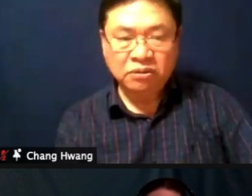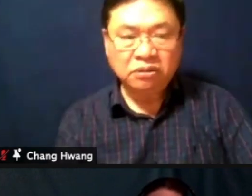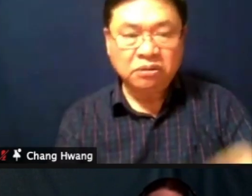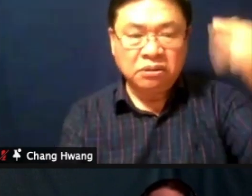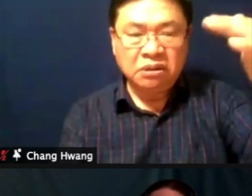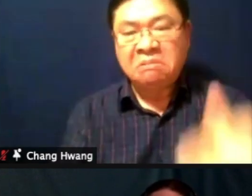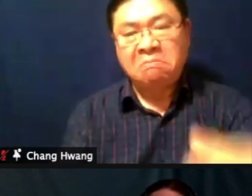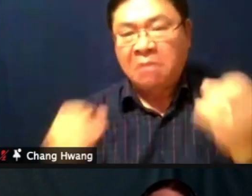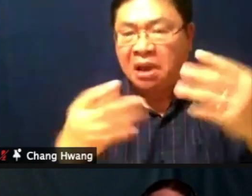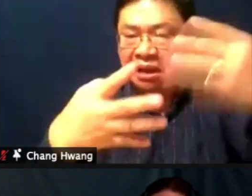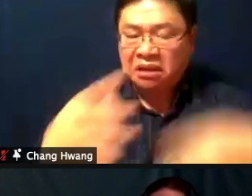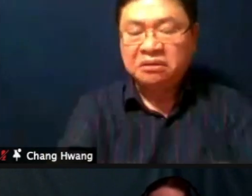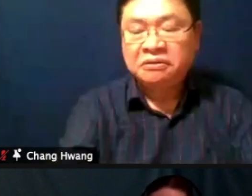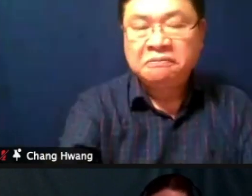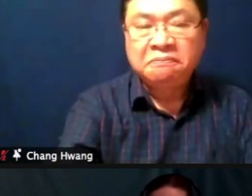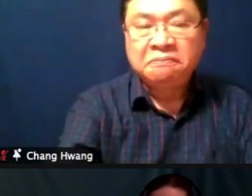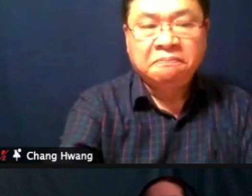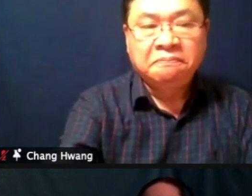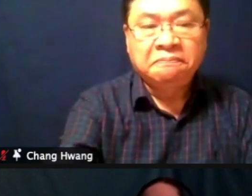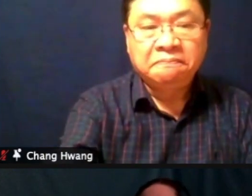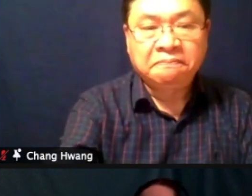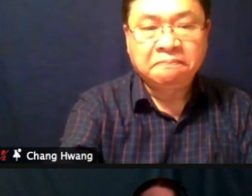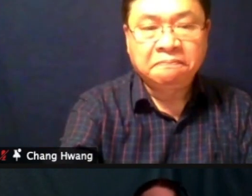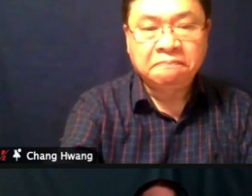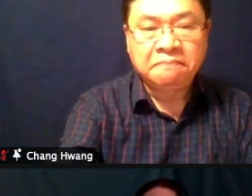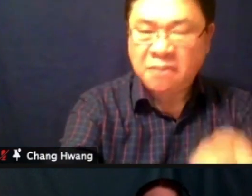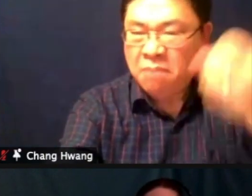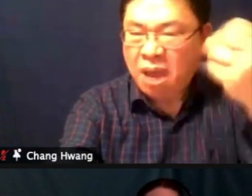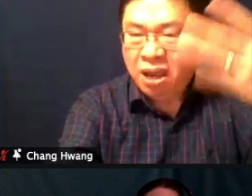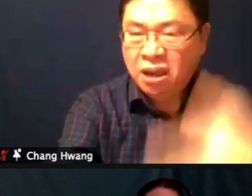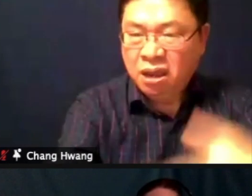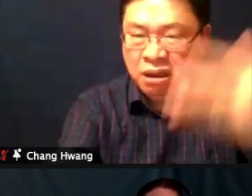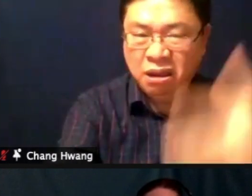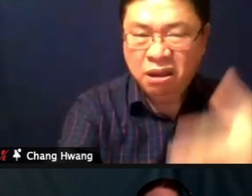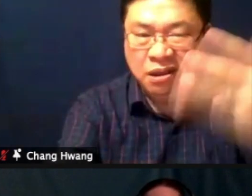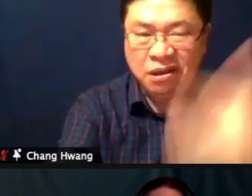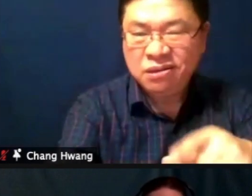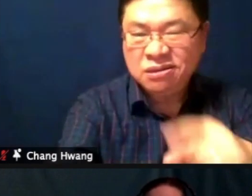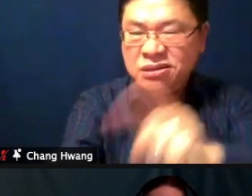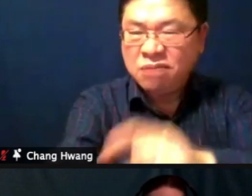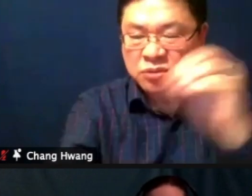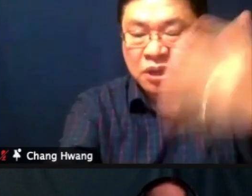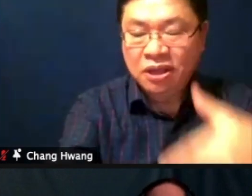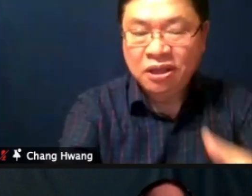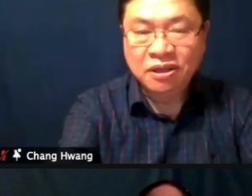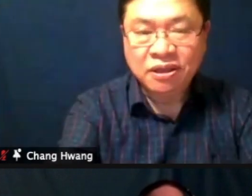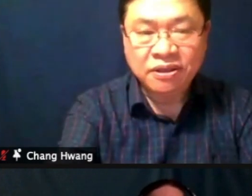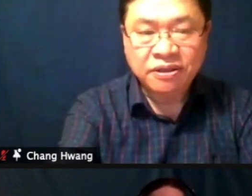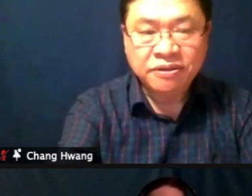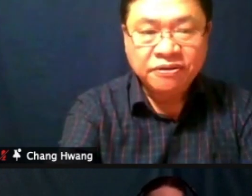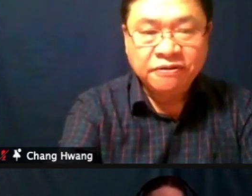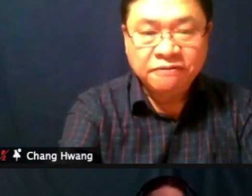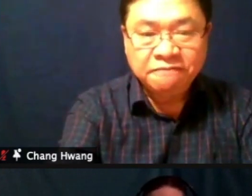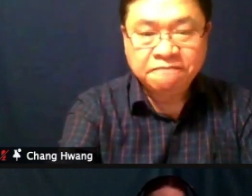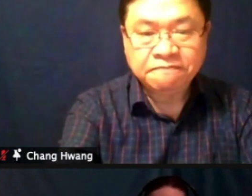And Lance is saying it's not native. And Dr. Hwang is agreeing. I have